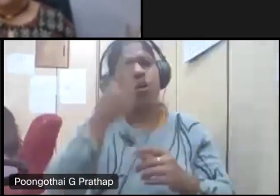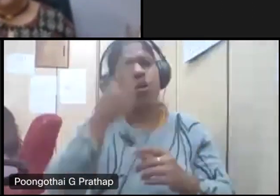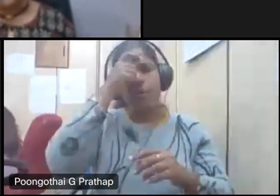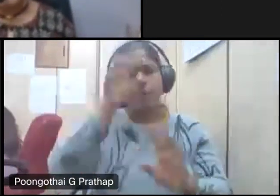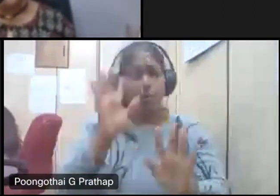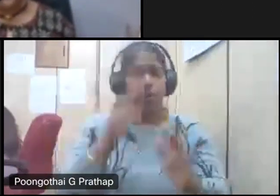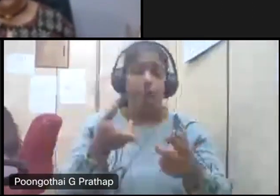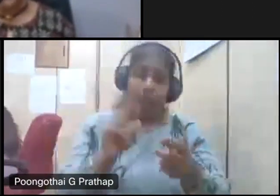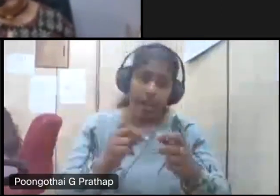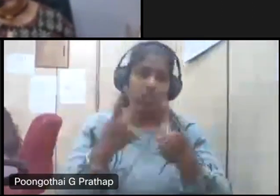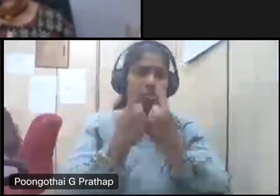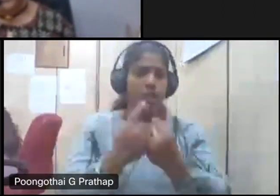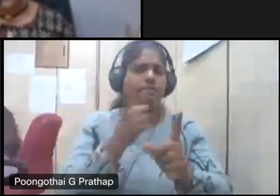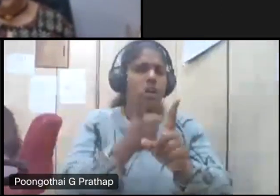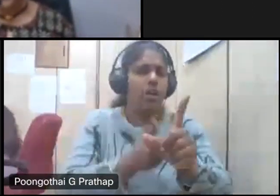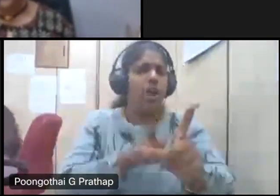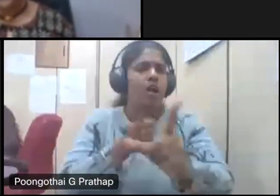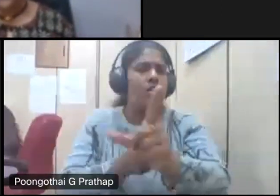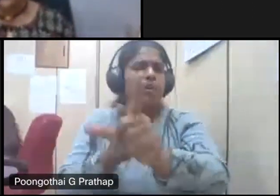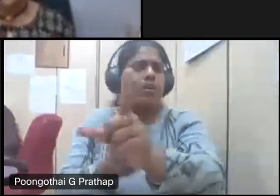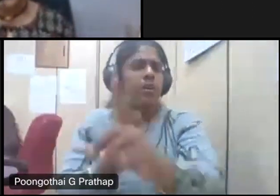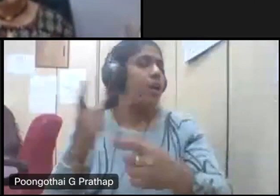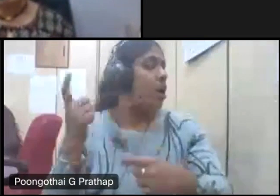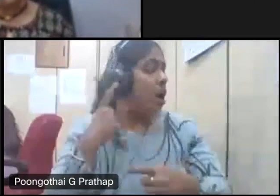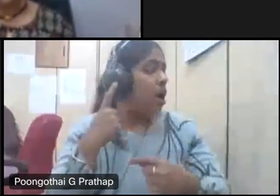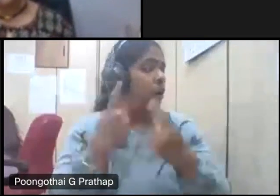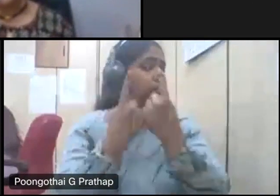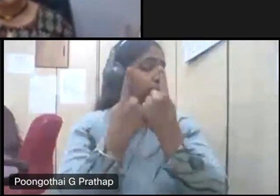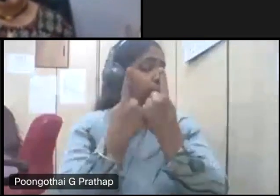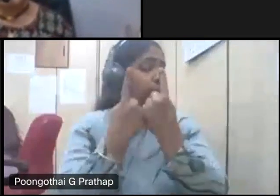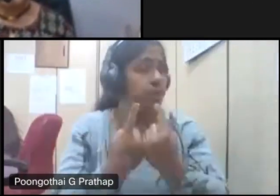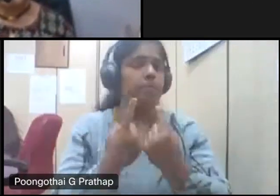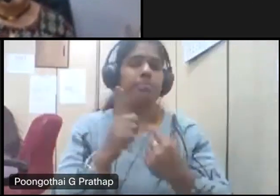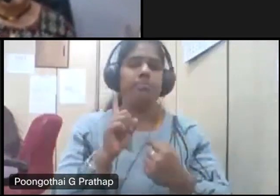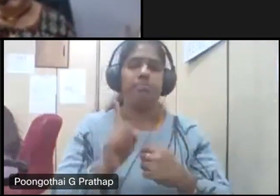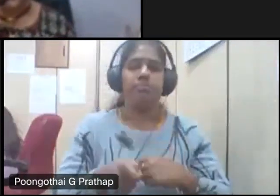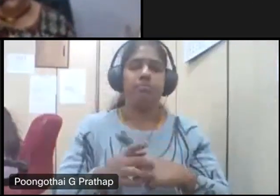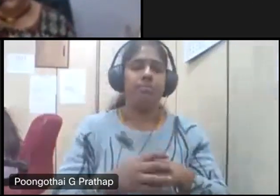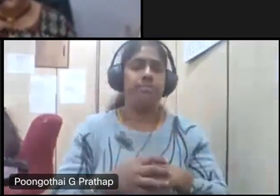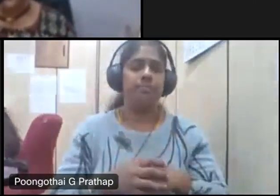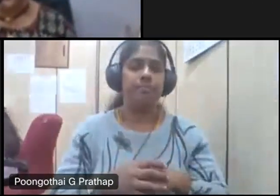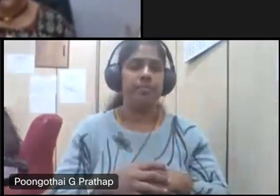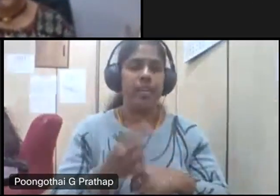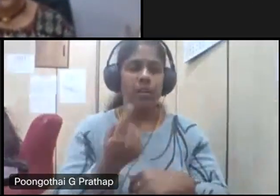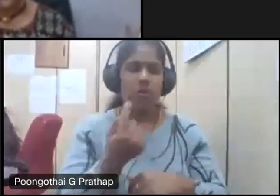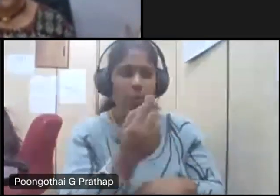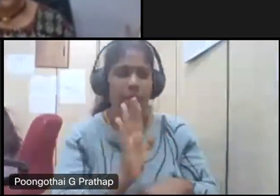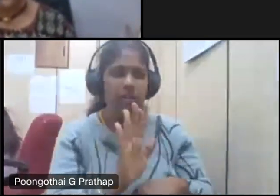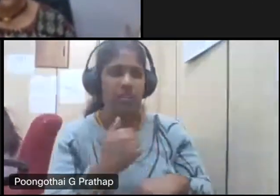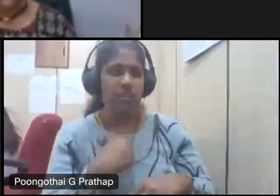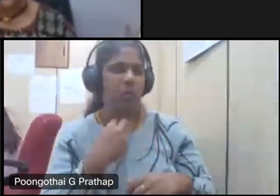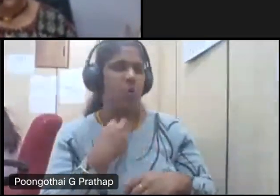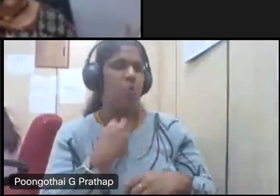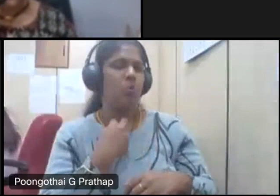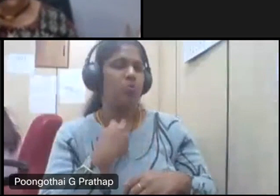year, ear checkup should be done. Nina ma'am, sorry, question. 1 minute. There are requests that your voice is